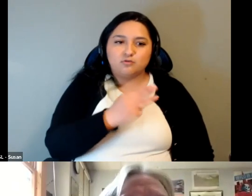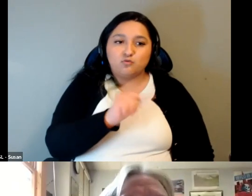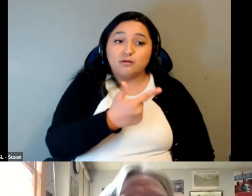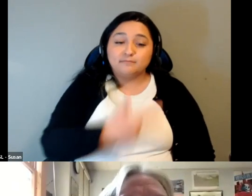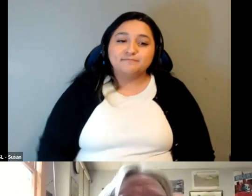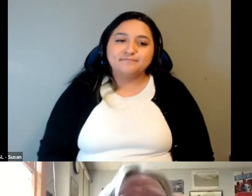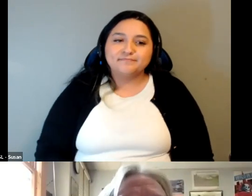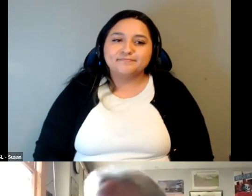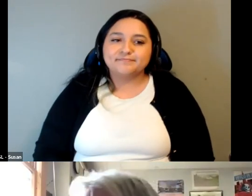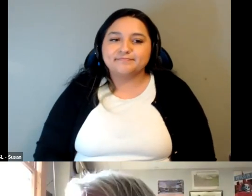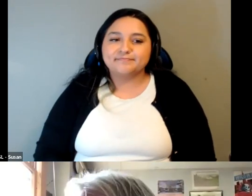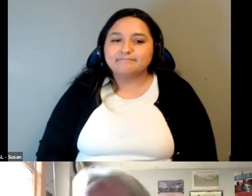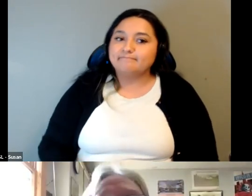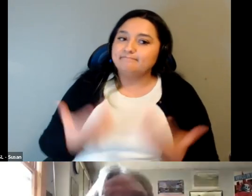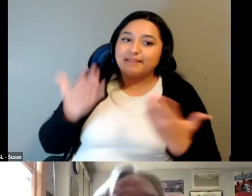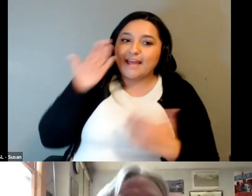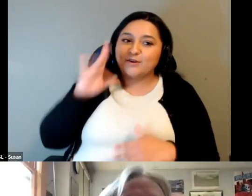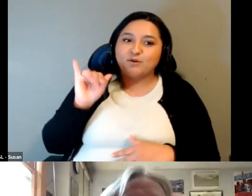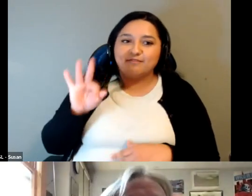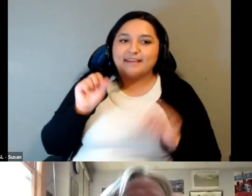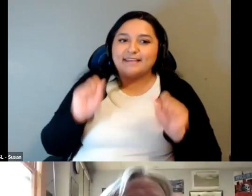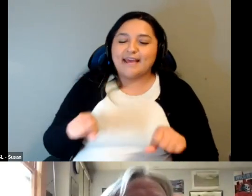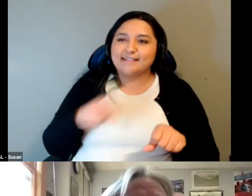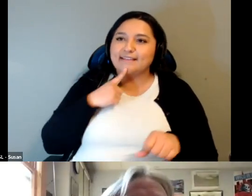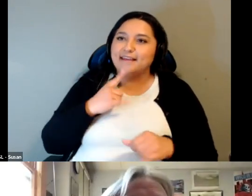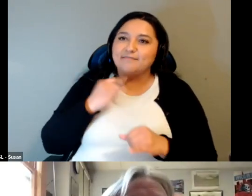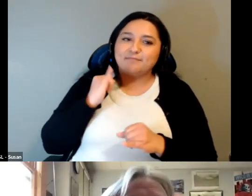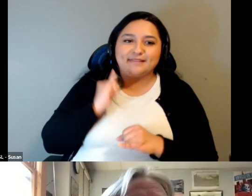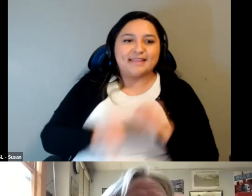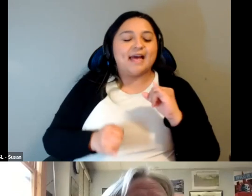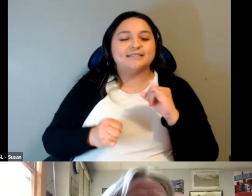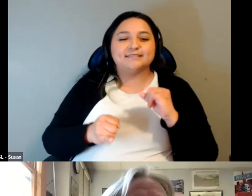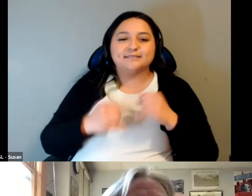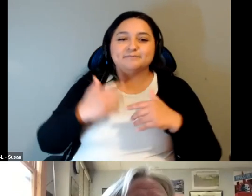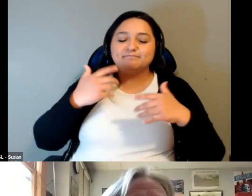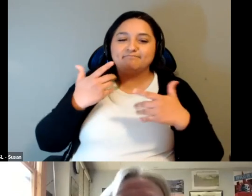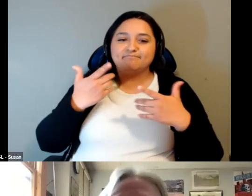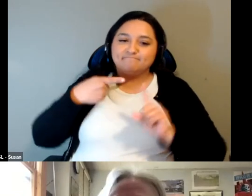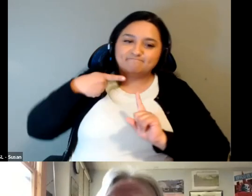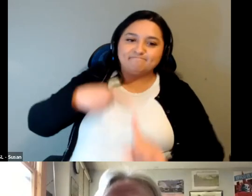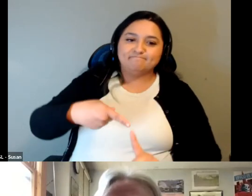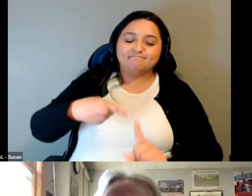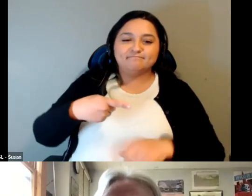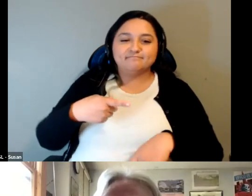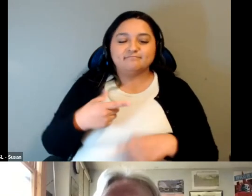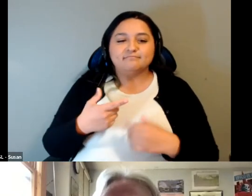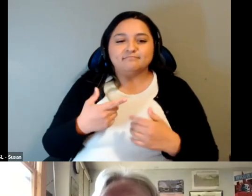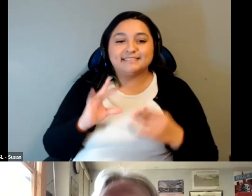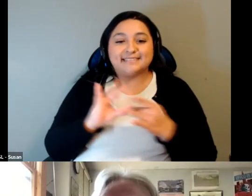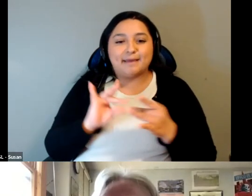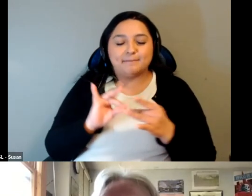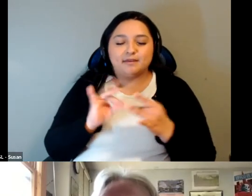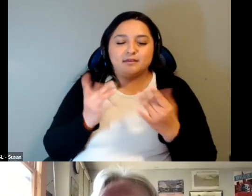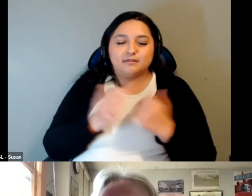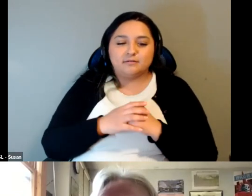Well, I don't know if I can come up with a good capstone statement. I mean, I think that, you know, I think that it's just really,